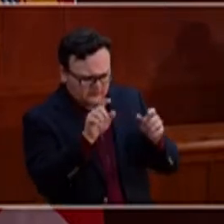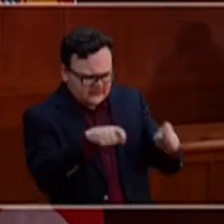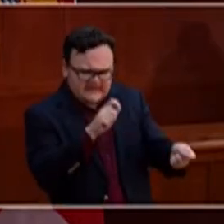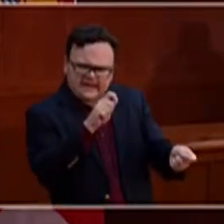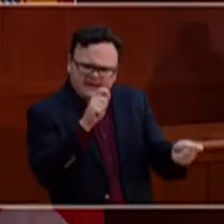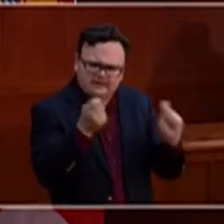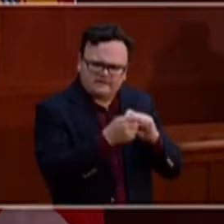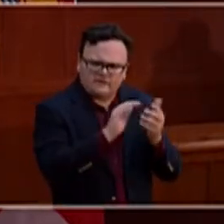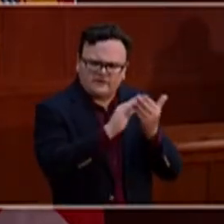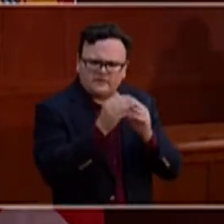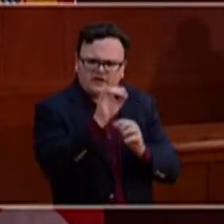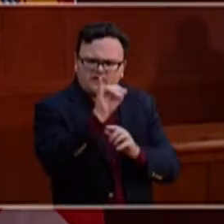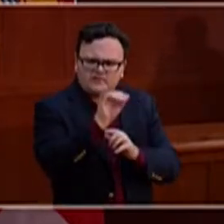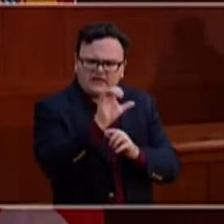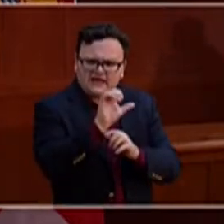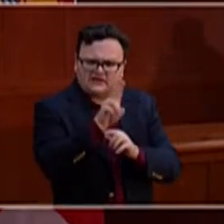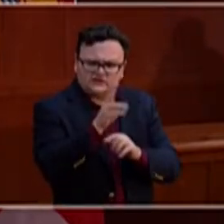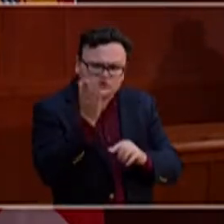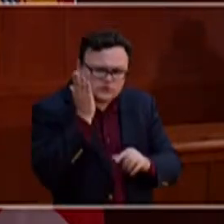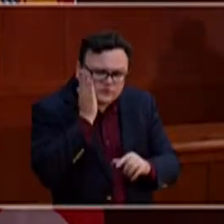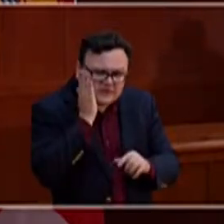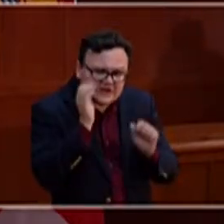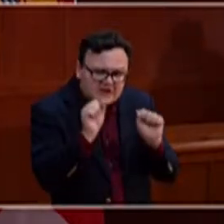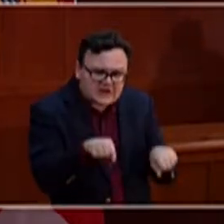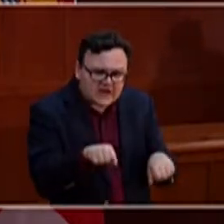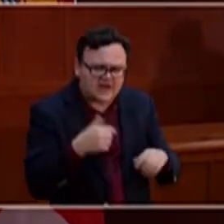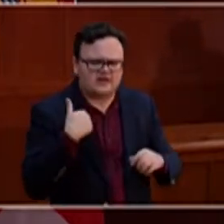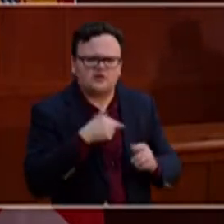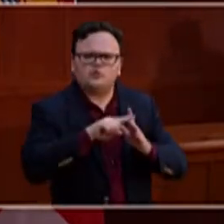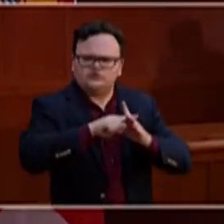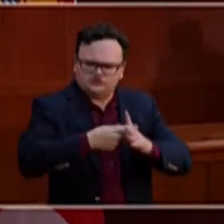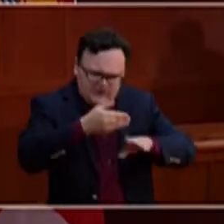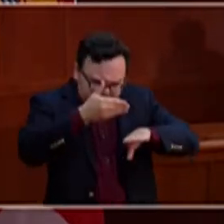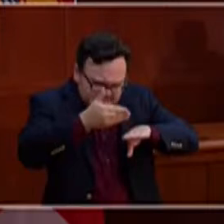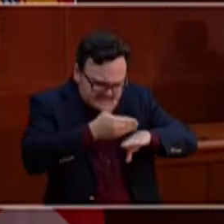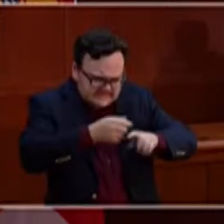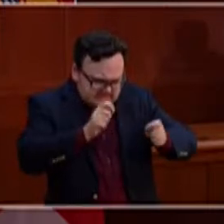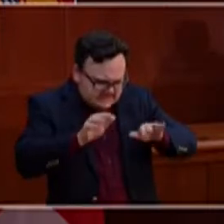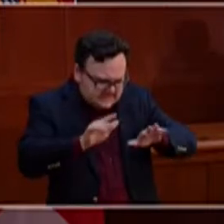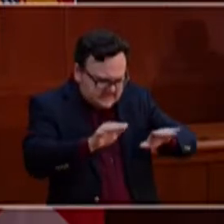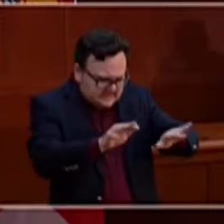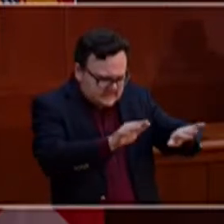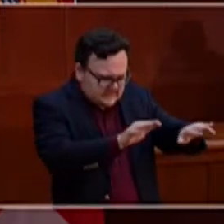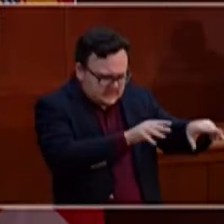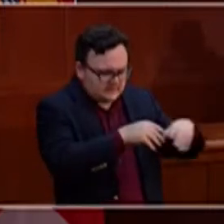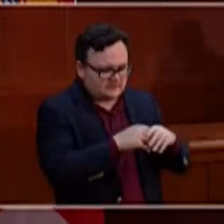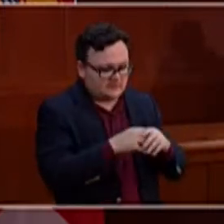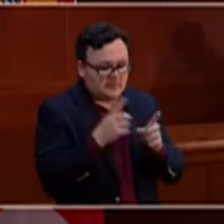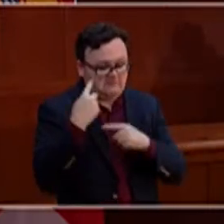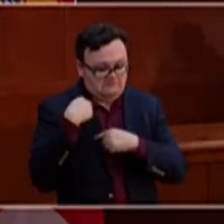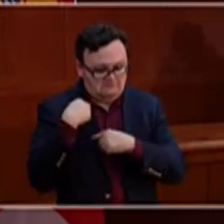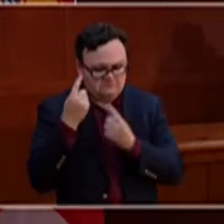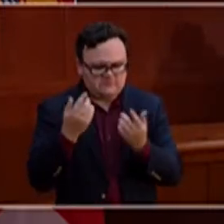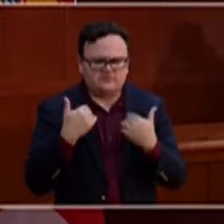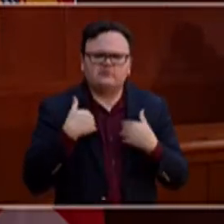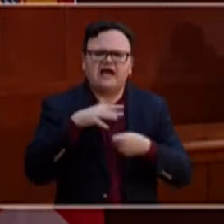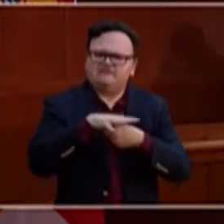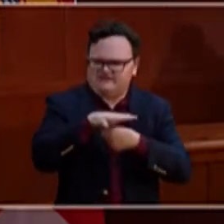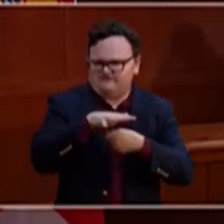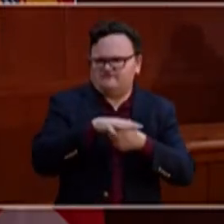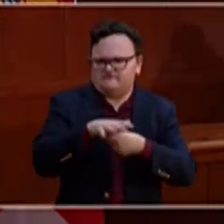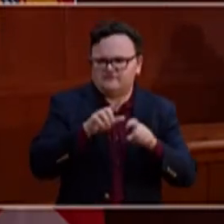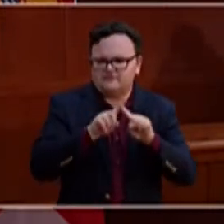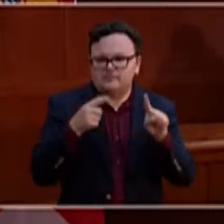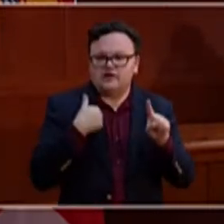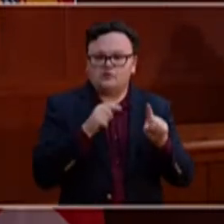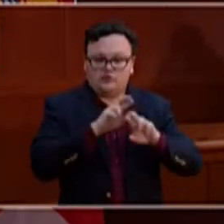into ICU beds? And we began that process in case we needed it. Thankfully, we haven't needed it, but we're prepared to do that.